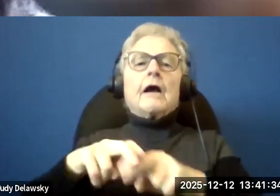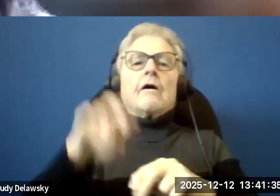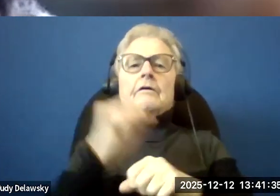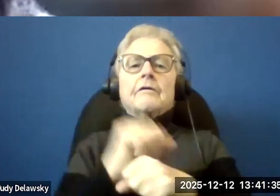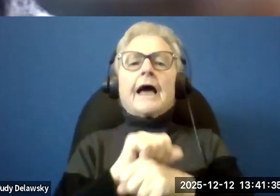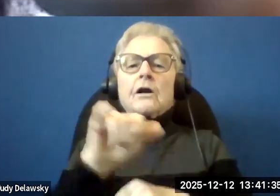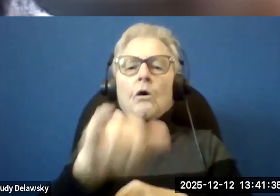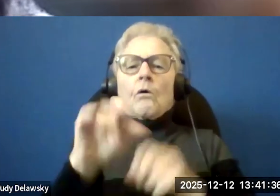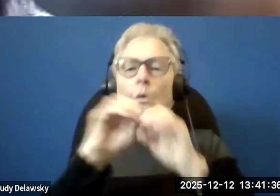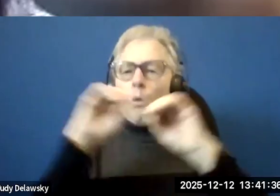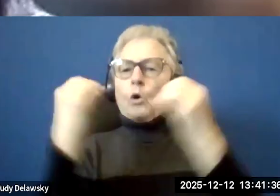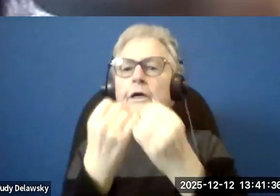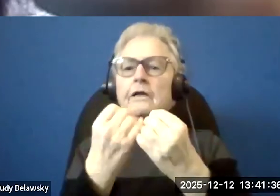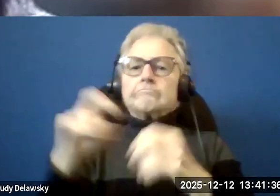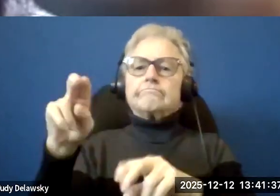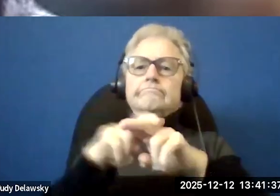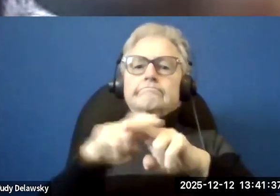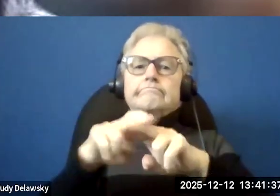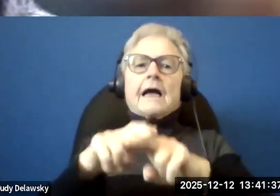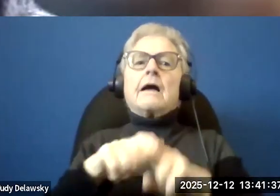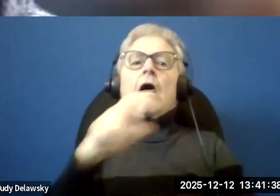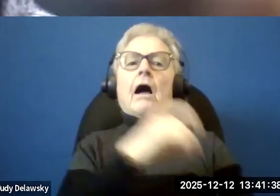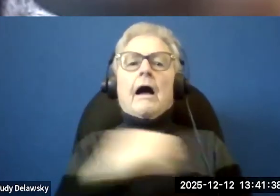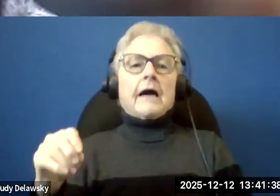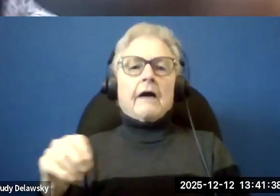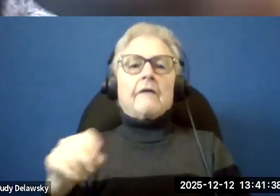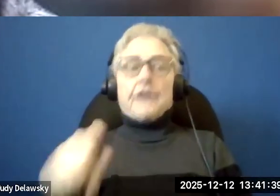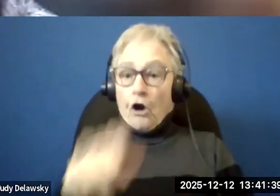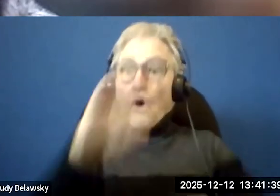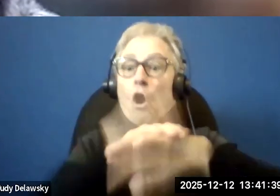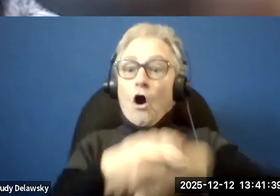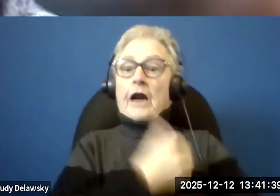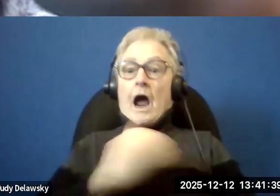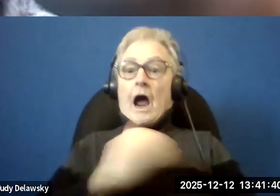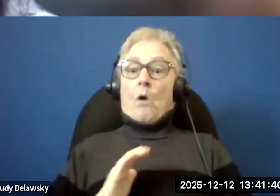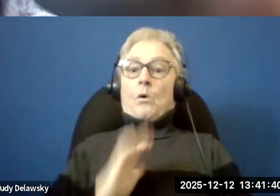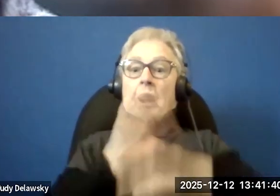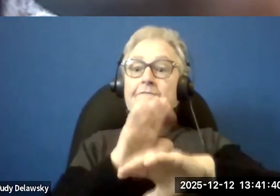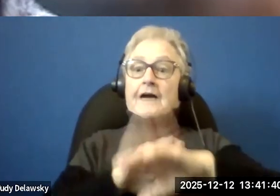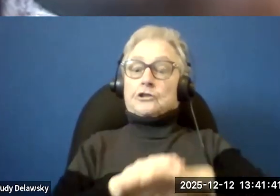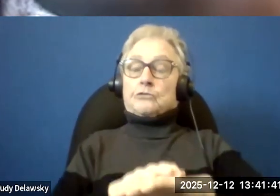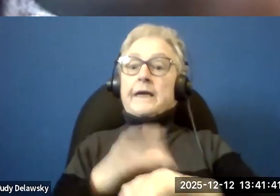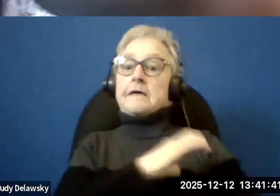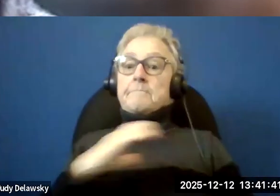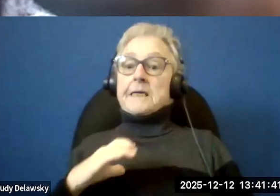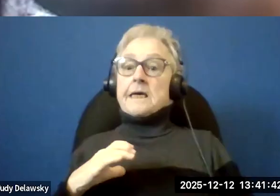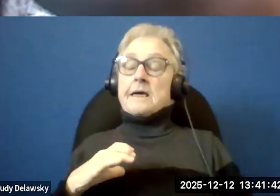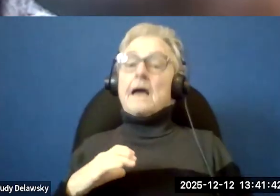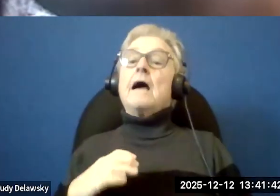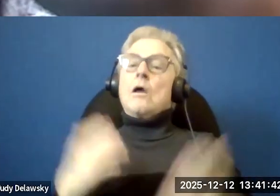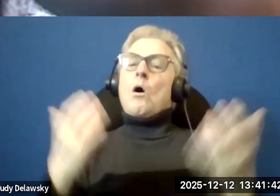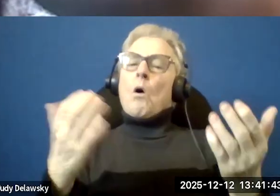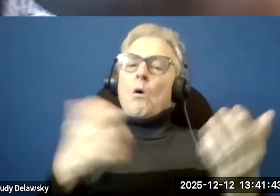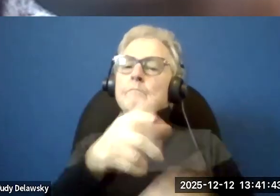regulated organizations, and they are represented on our advisory committee. They just wanted to emphasize